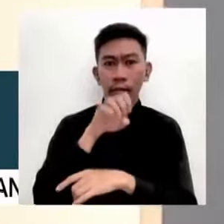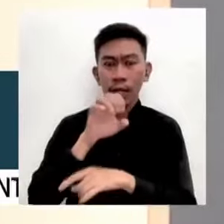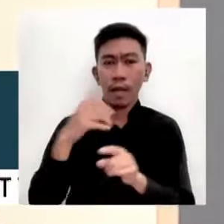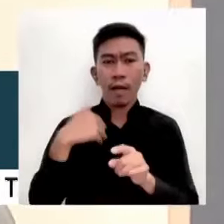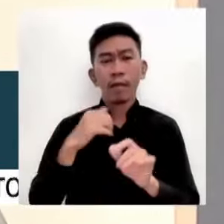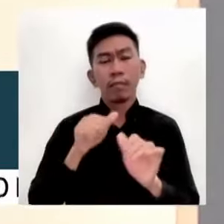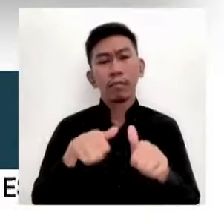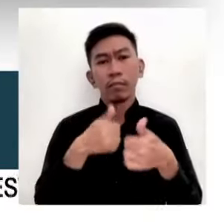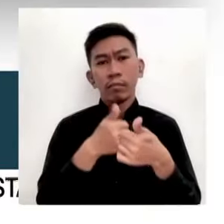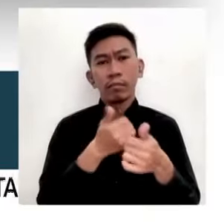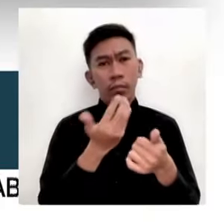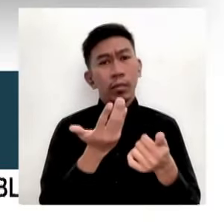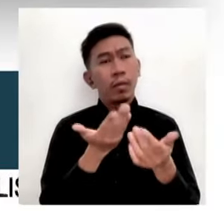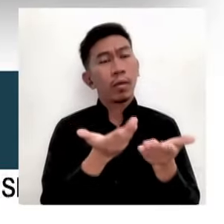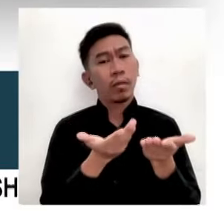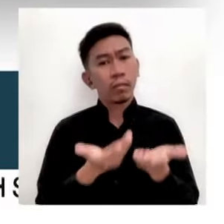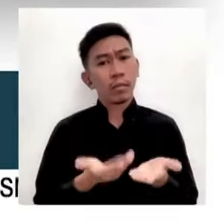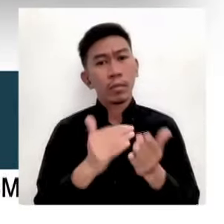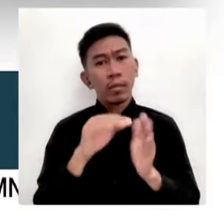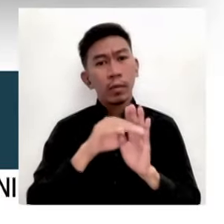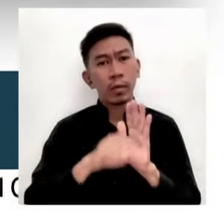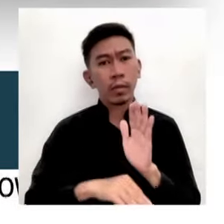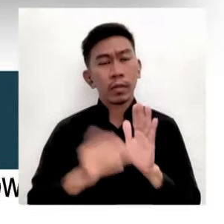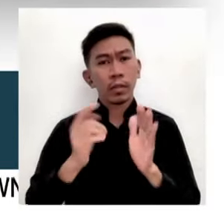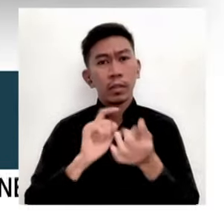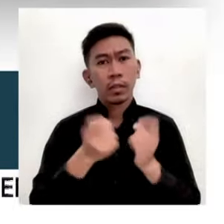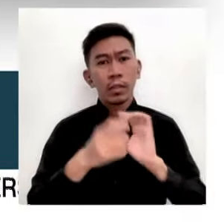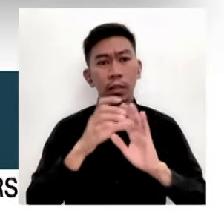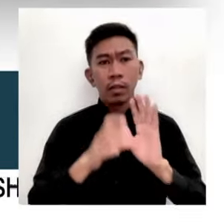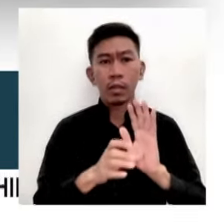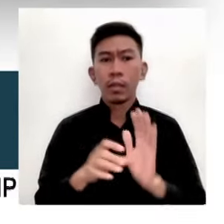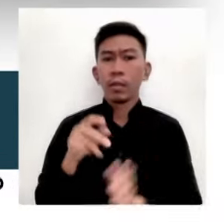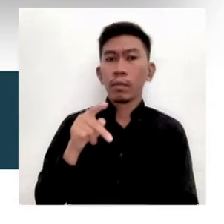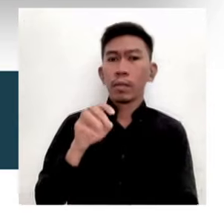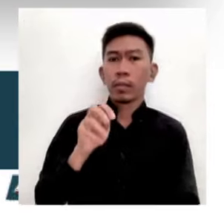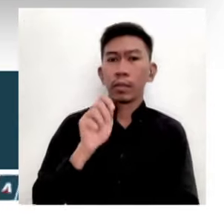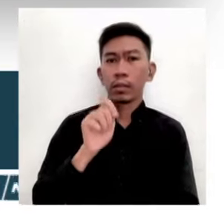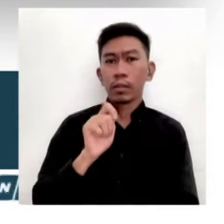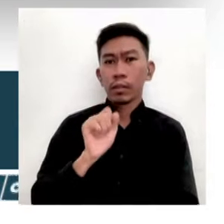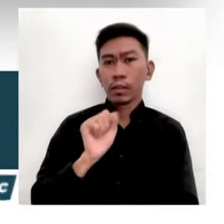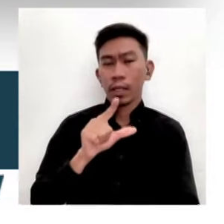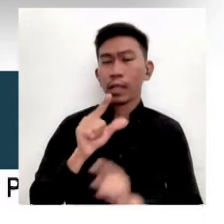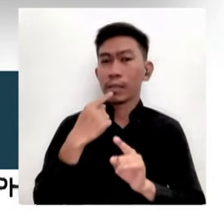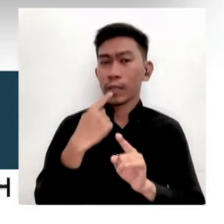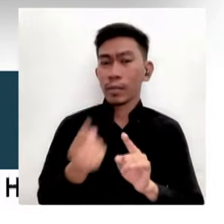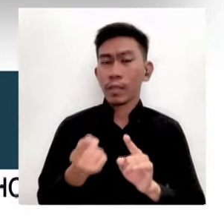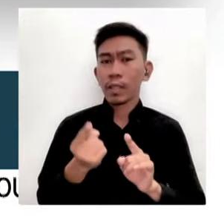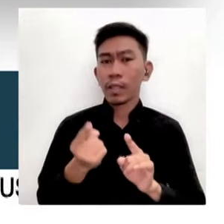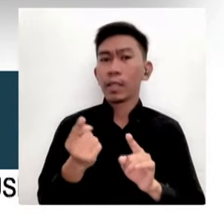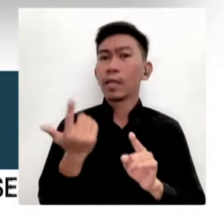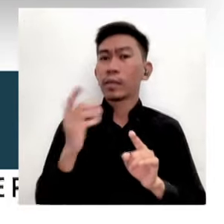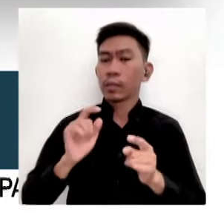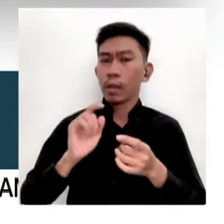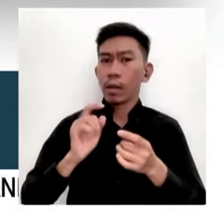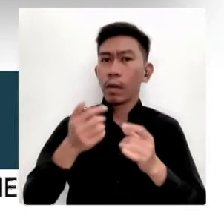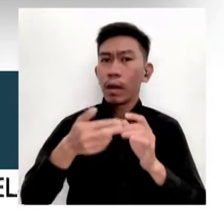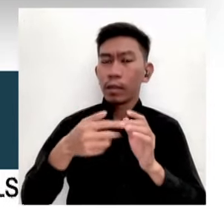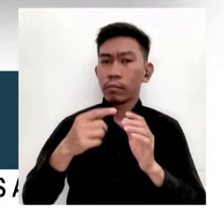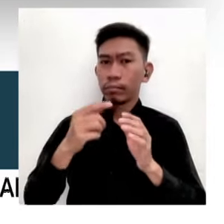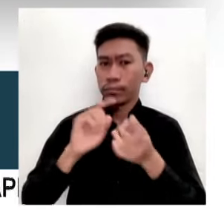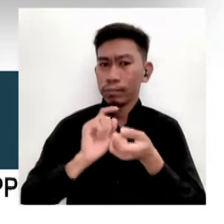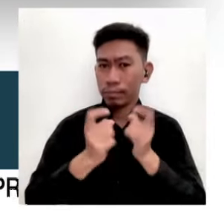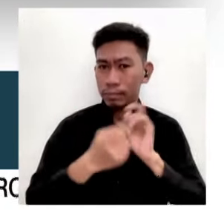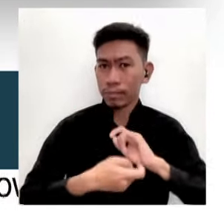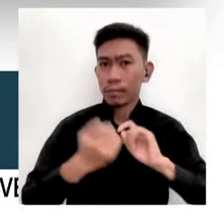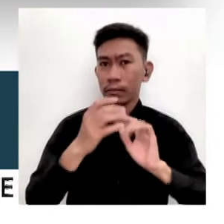change. Senate Minority Leader Coco Pimentel asserts reviewing the charter should not be rushed. Senate Majority Leader Joel